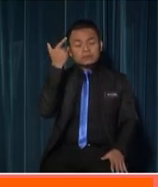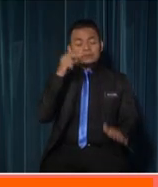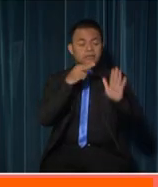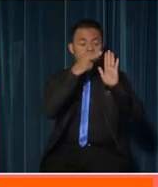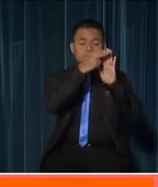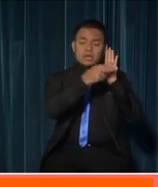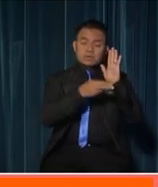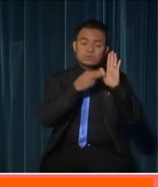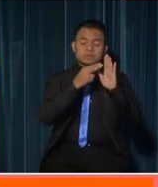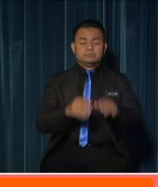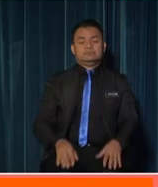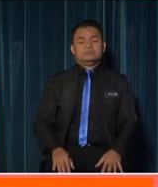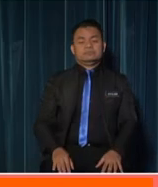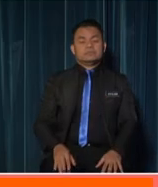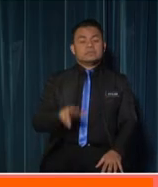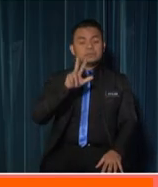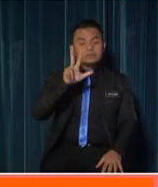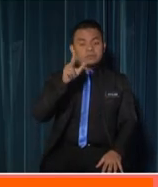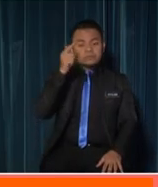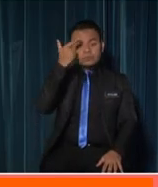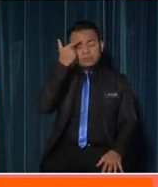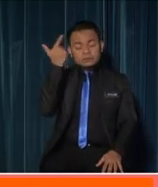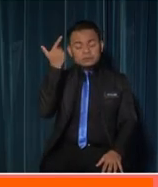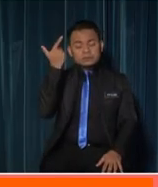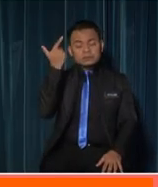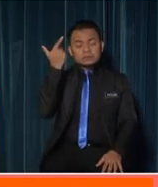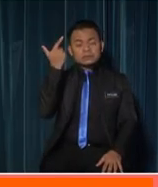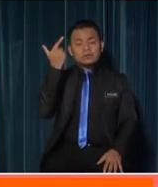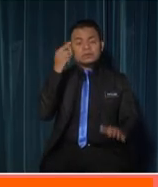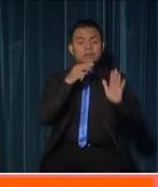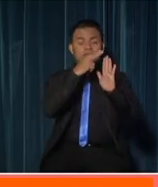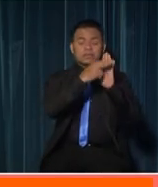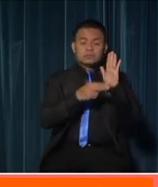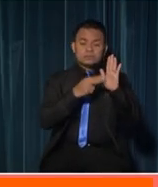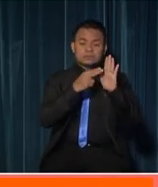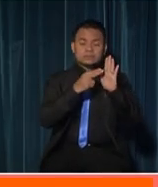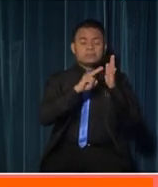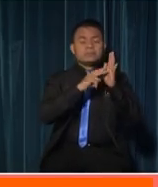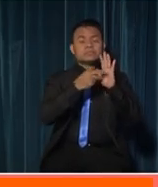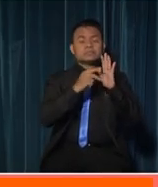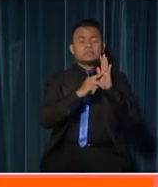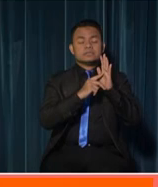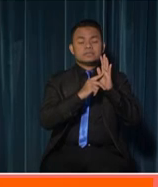3/4 of an hour means the minute hand moves